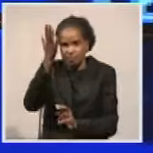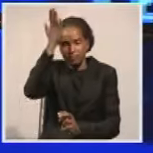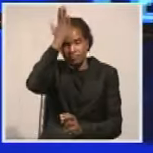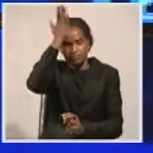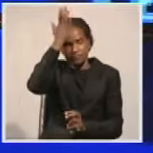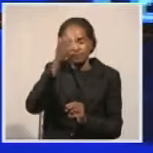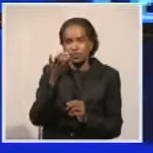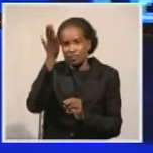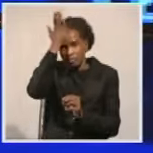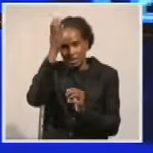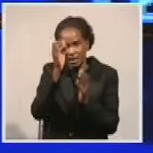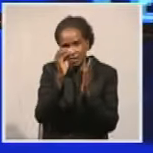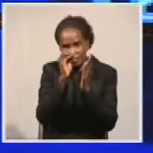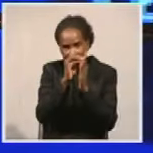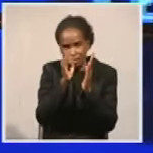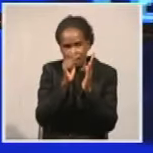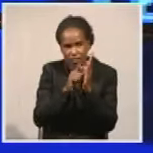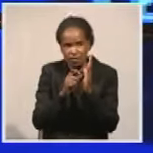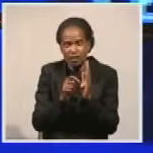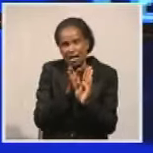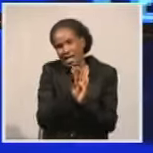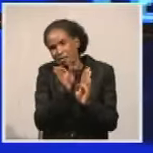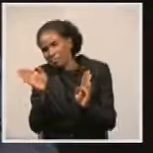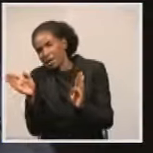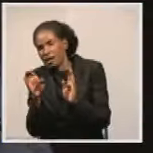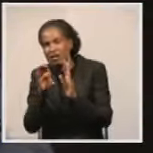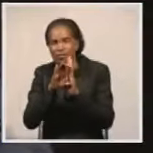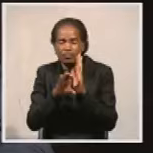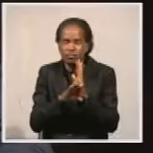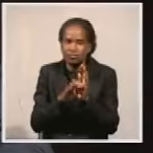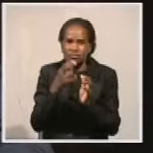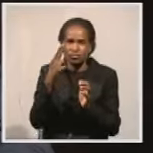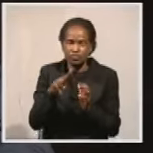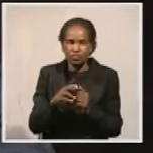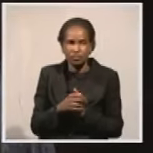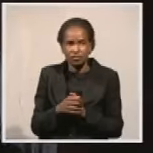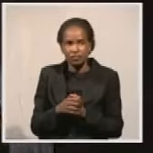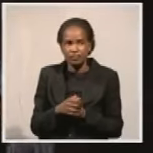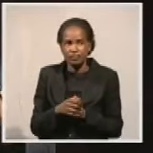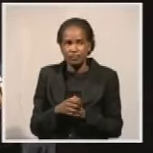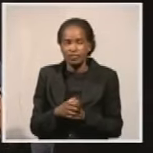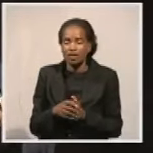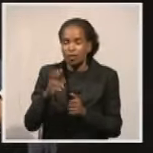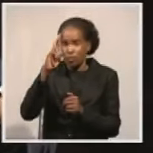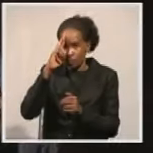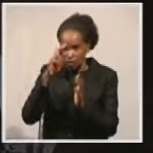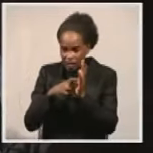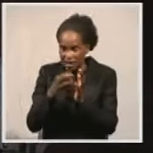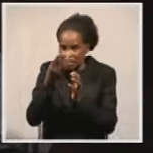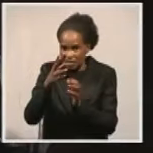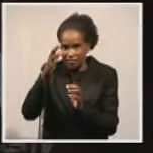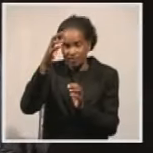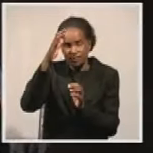do things who are not in line with the, because that's the condition that they were given to say, yeah, exactly. Look, we recognize you, yes,